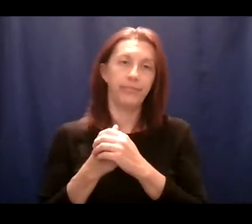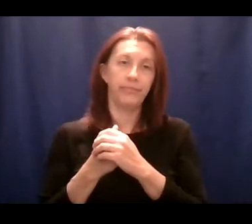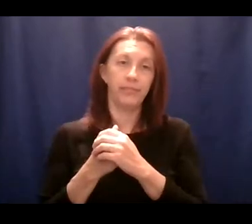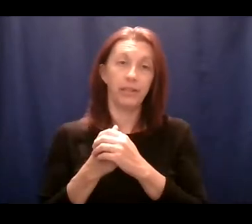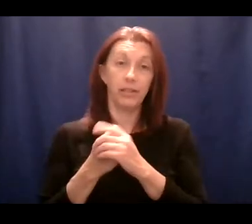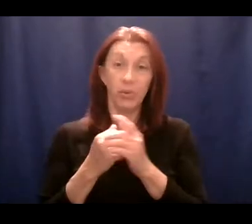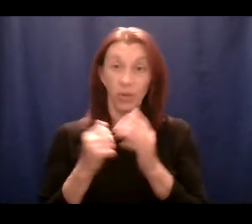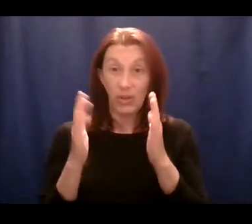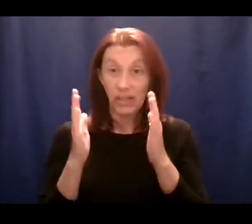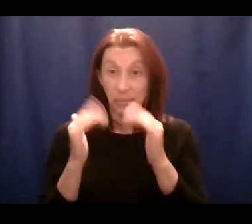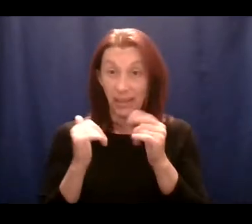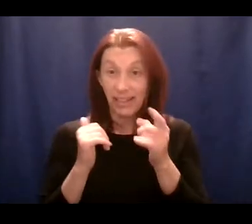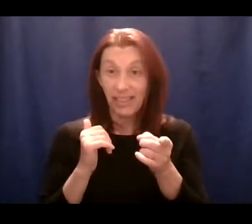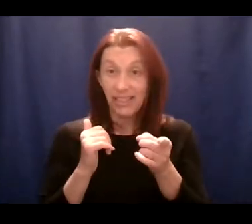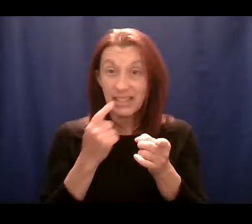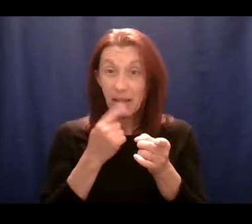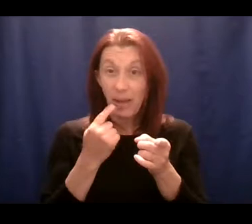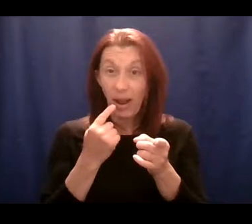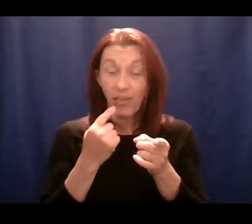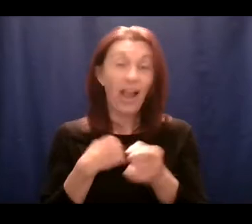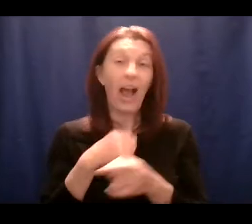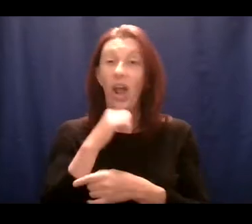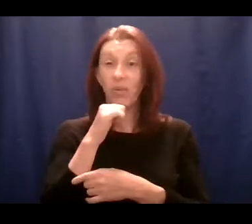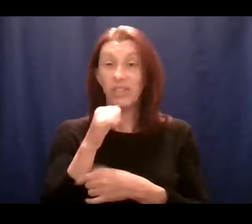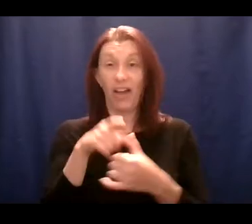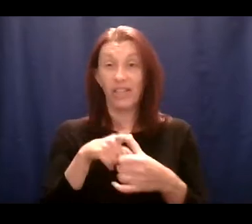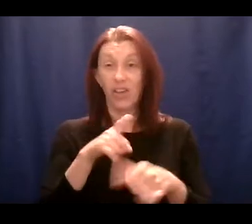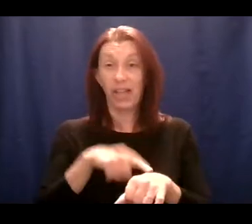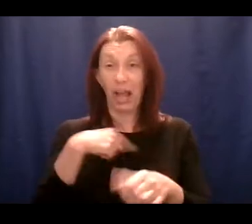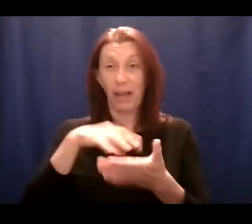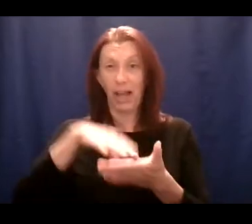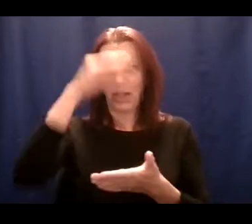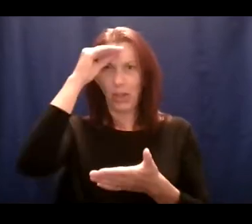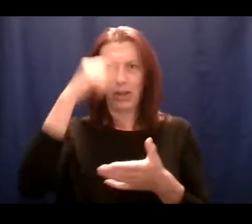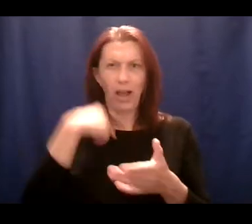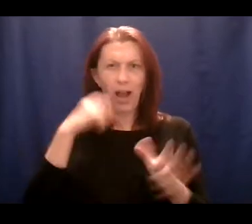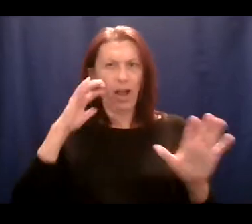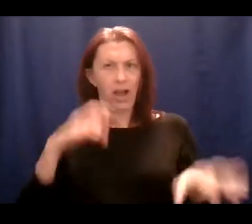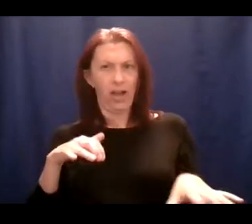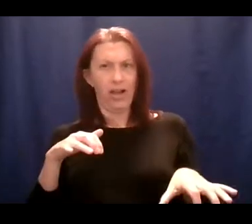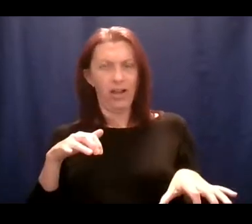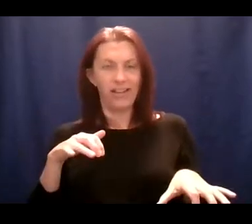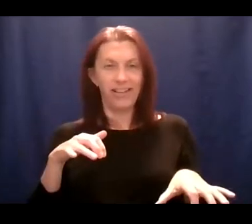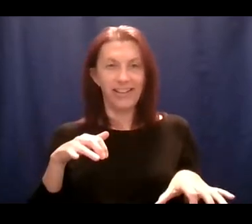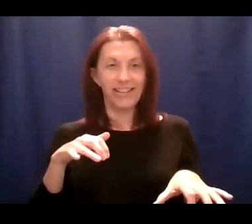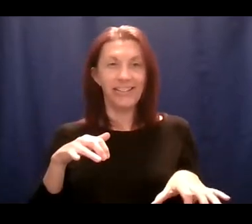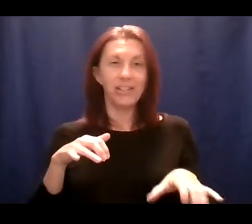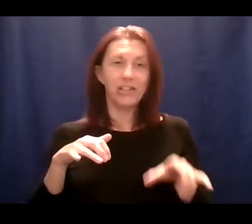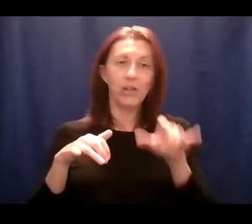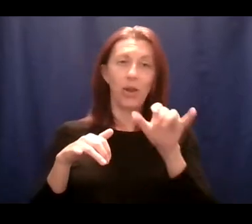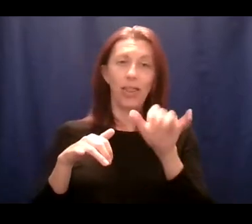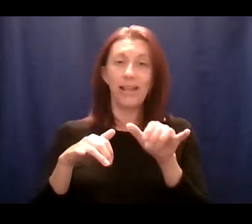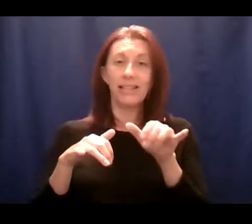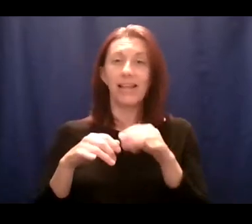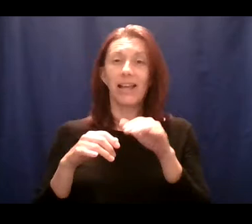you expecting this mouth? I was not when I first learned about a ray mouth. So we're looking at the top and bottom